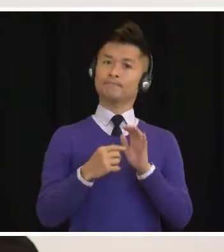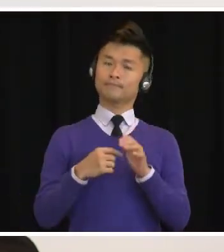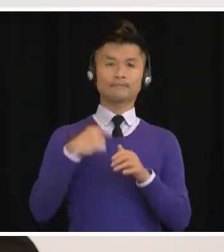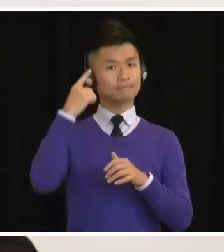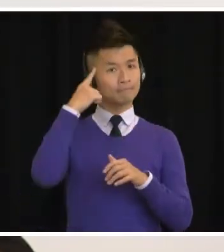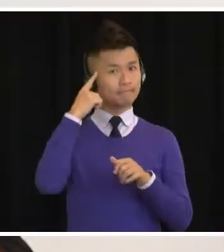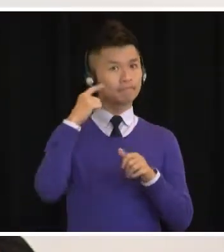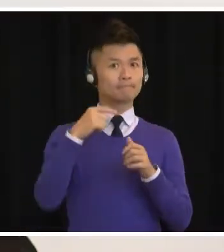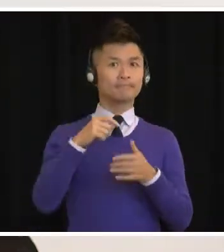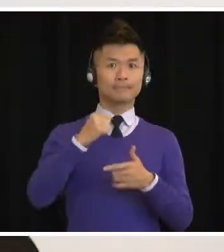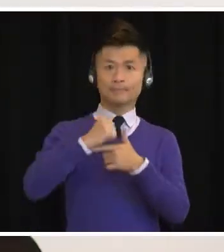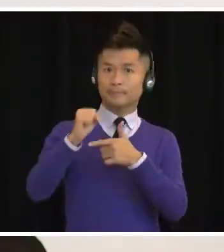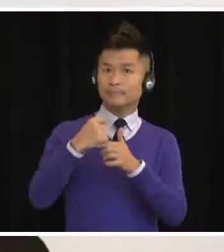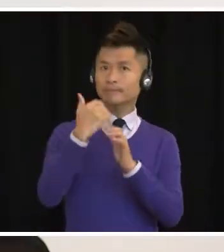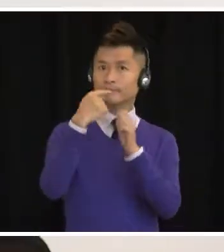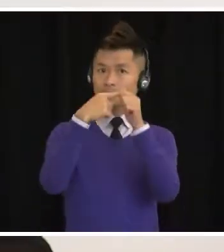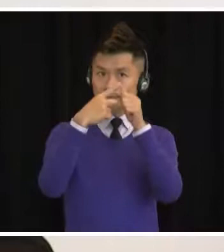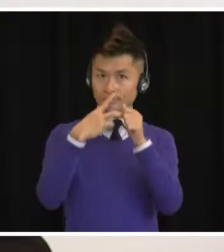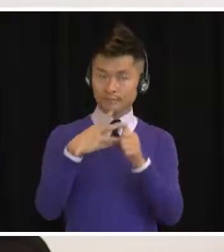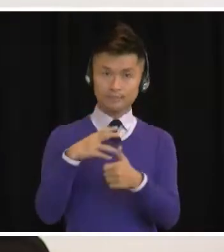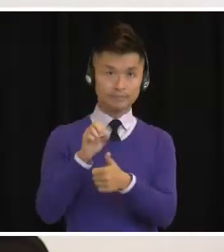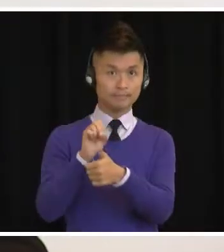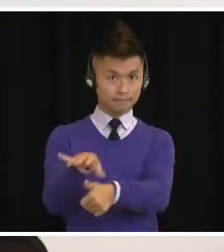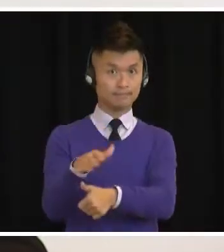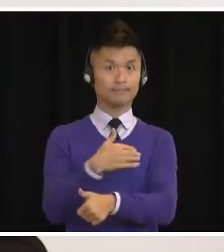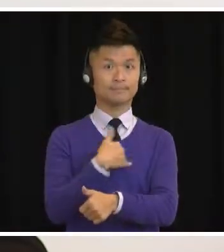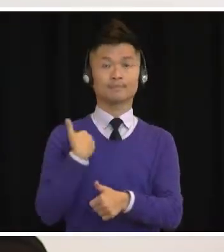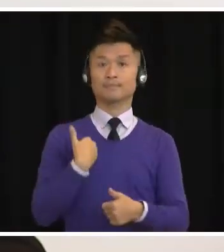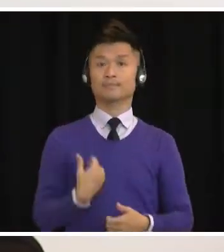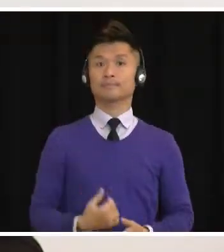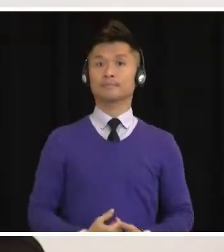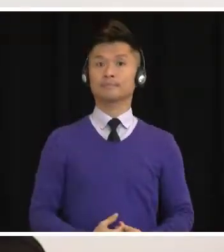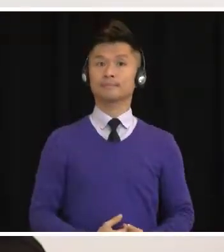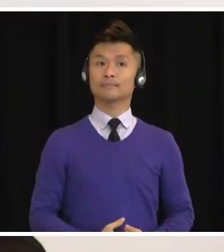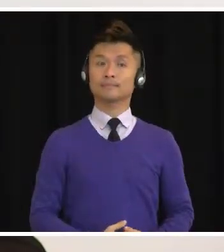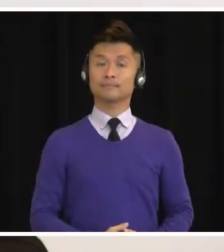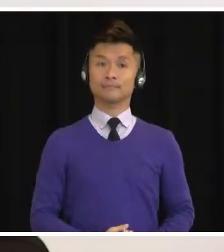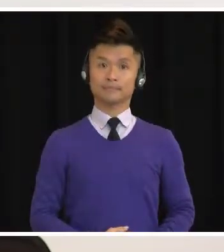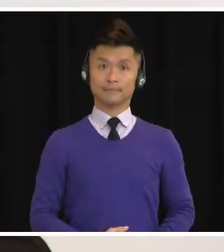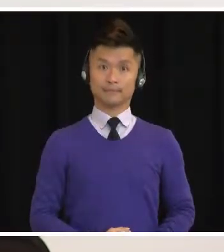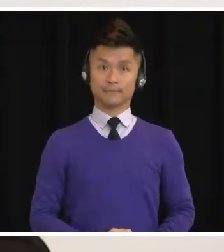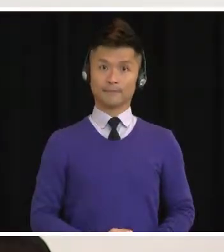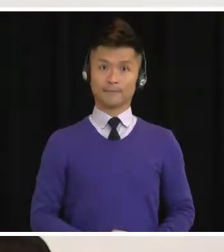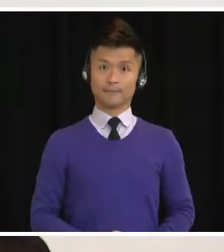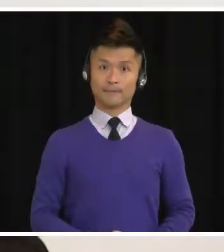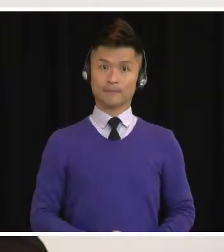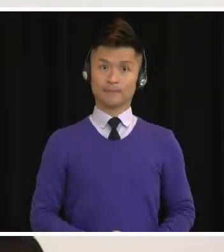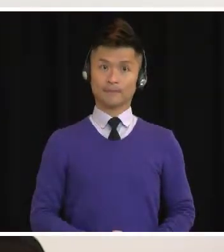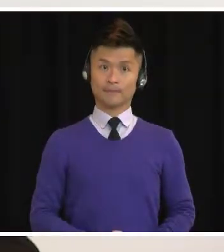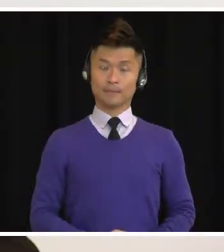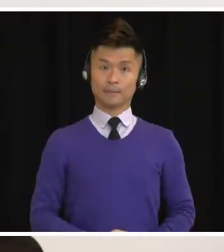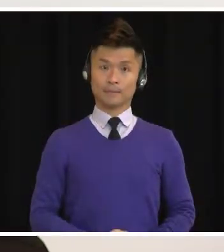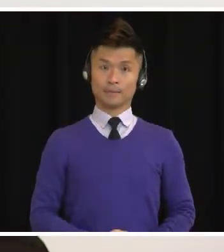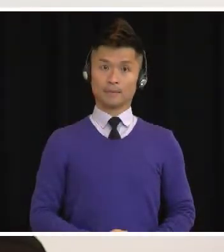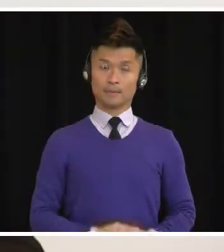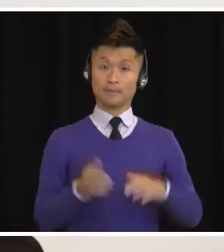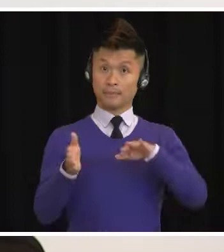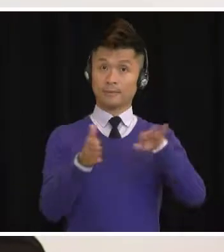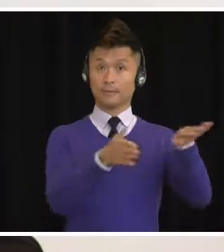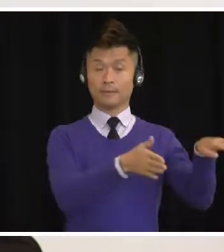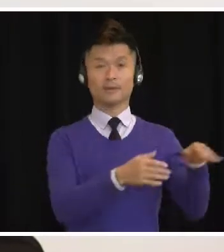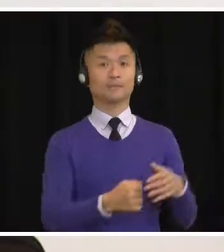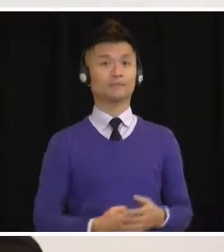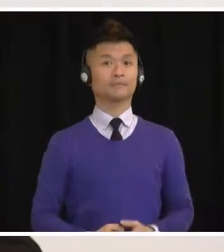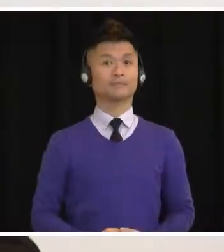Now, as for I don't intend to go into discussion with regard to the age